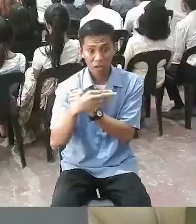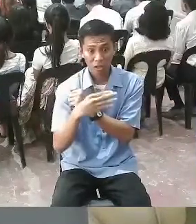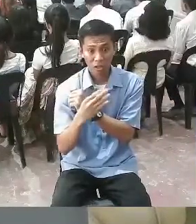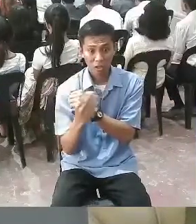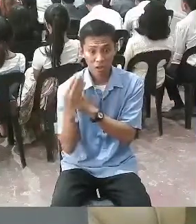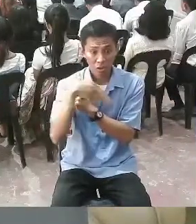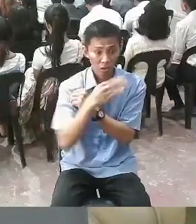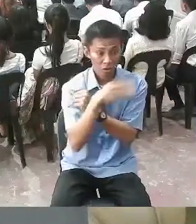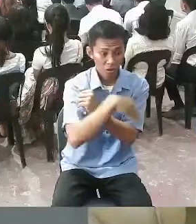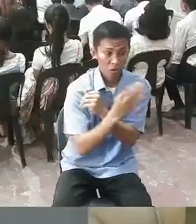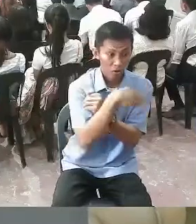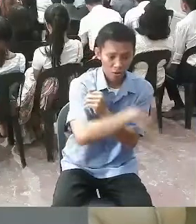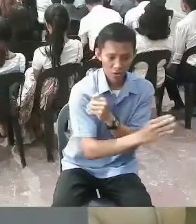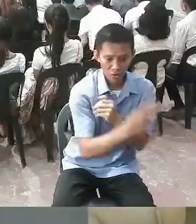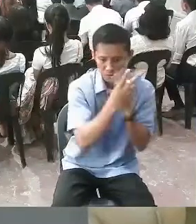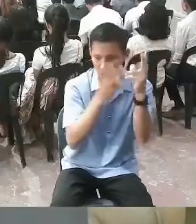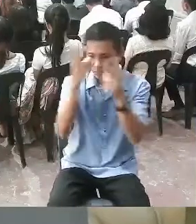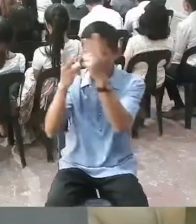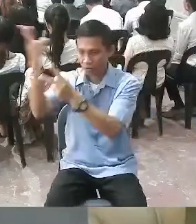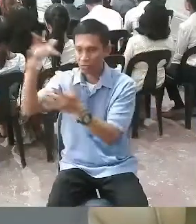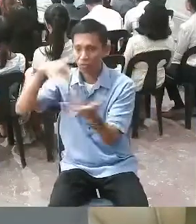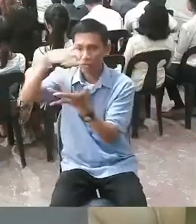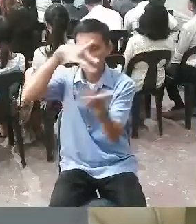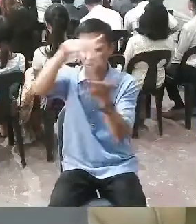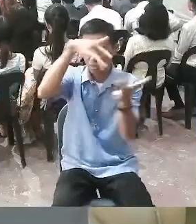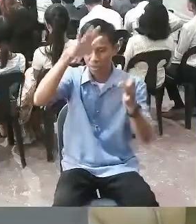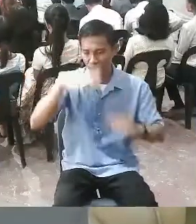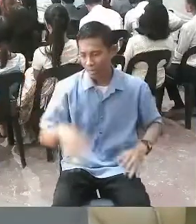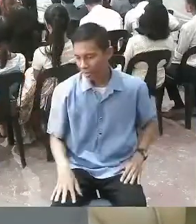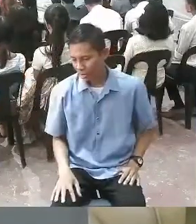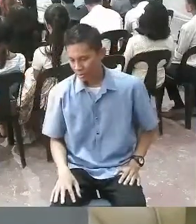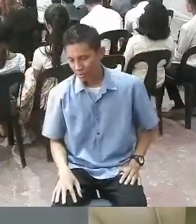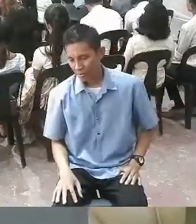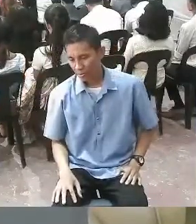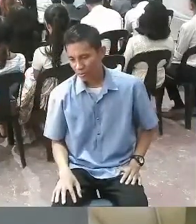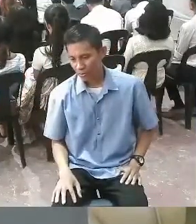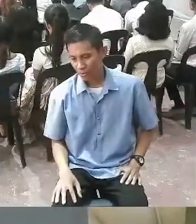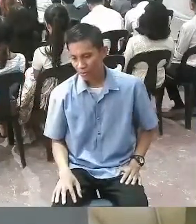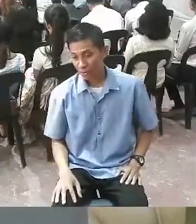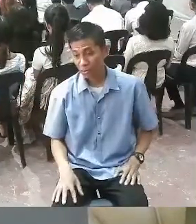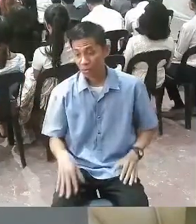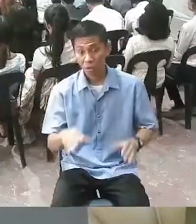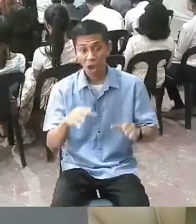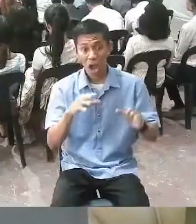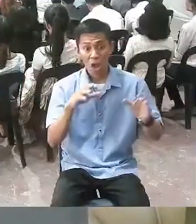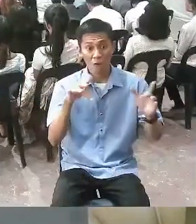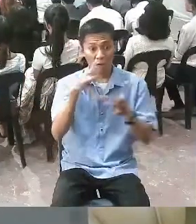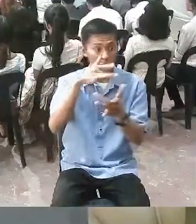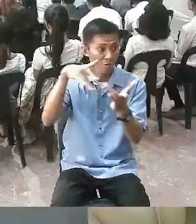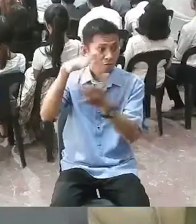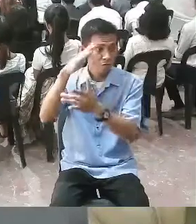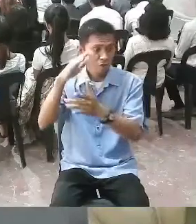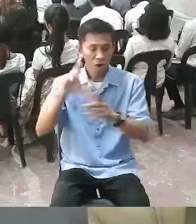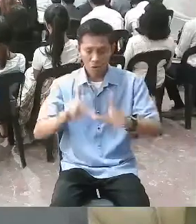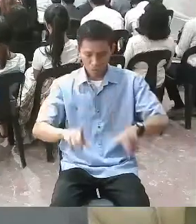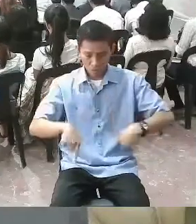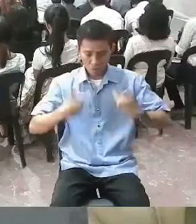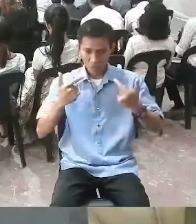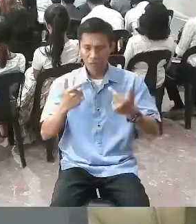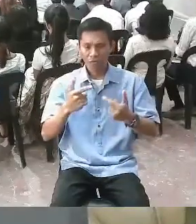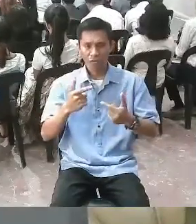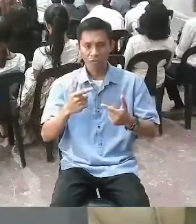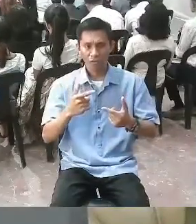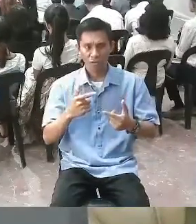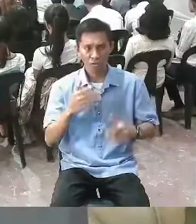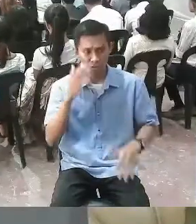The main industry where I live is tourism. I live in have you ever